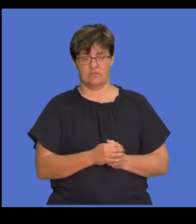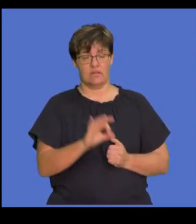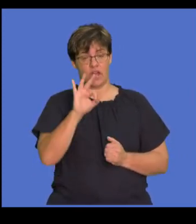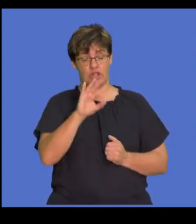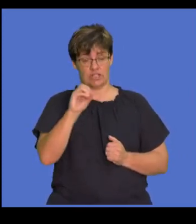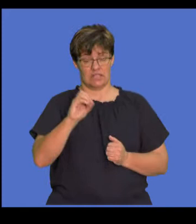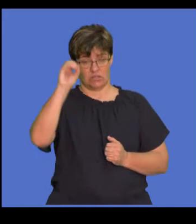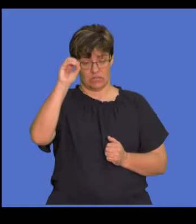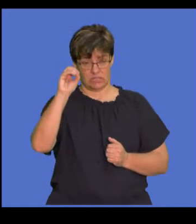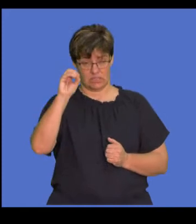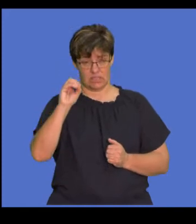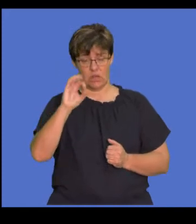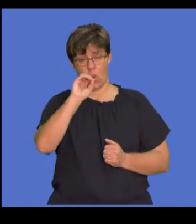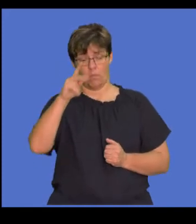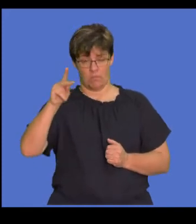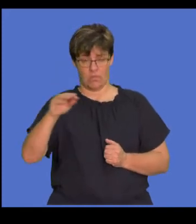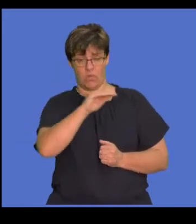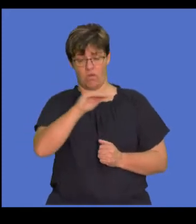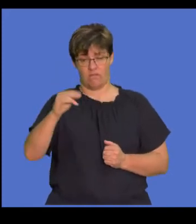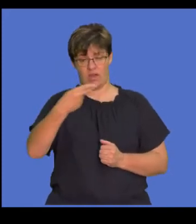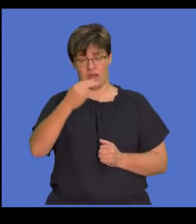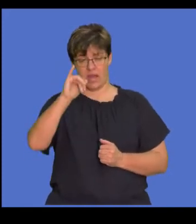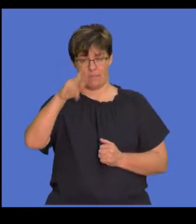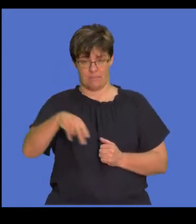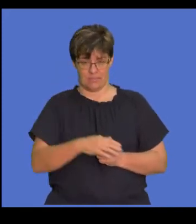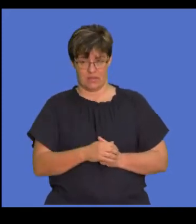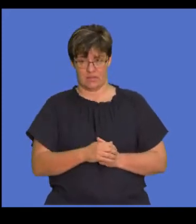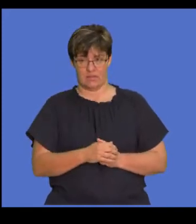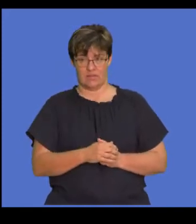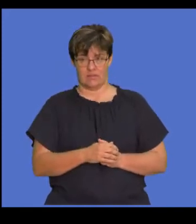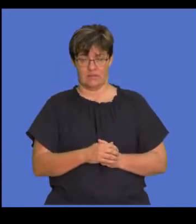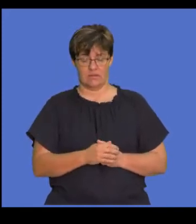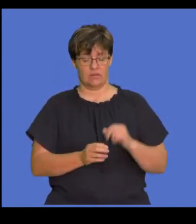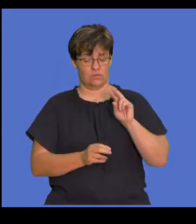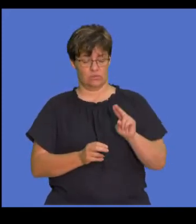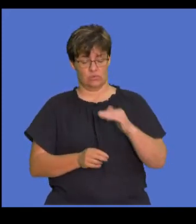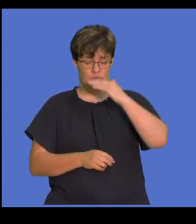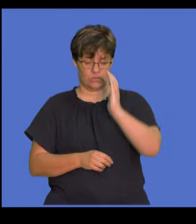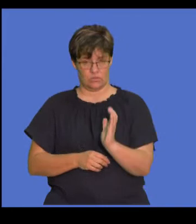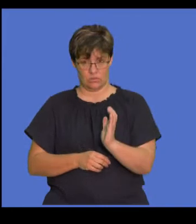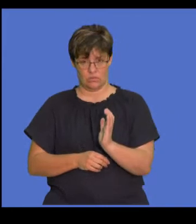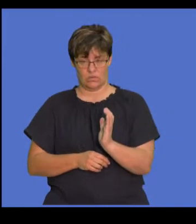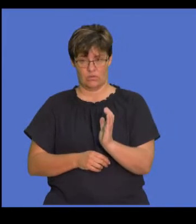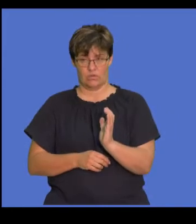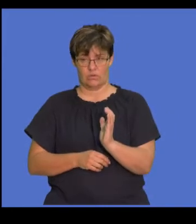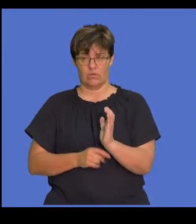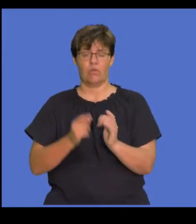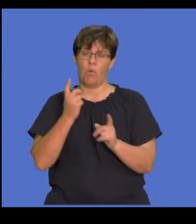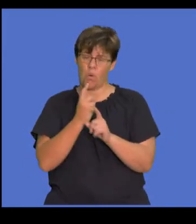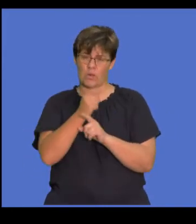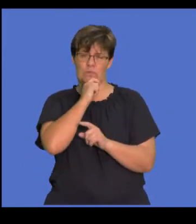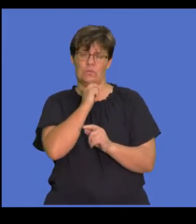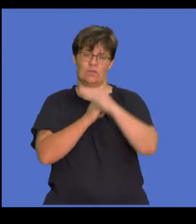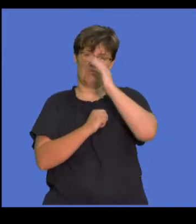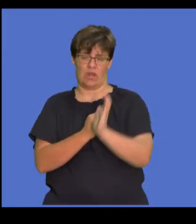sine 30 degrees will be opposite over hypotenuse, so that's 2. I open brackets. Please try to always